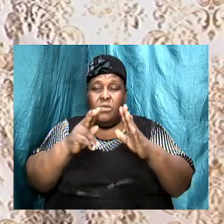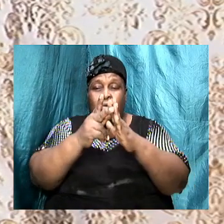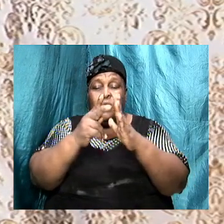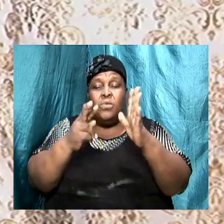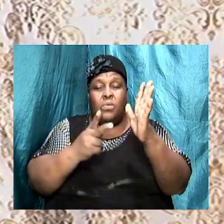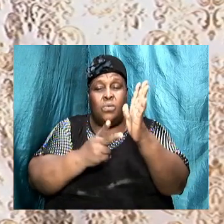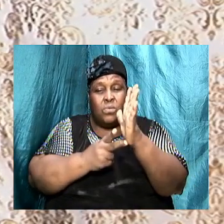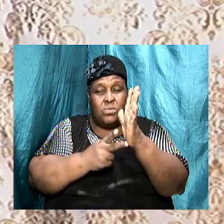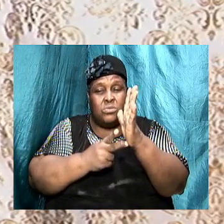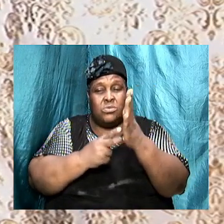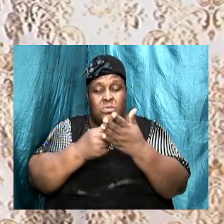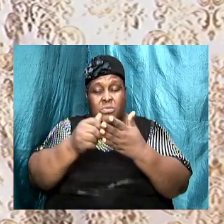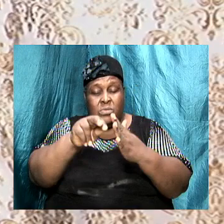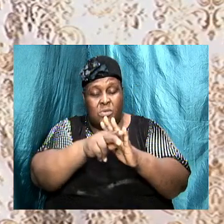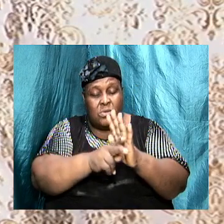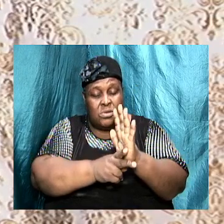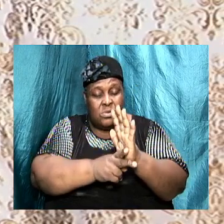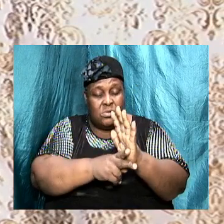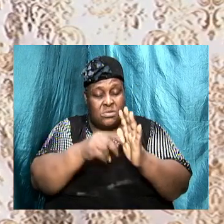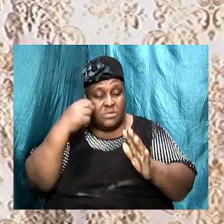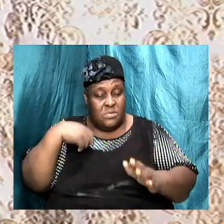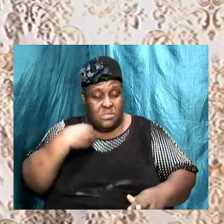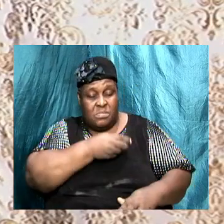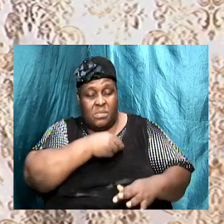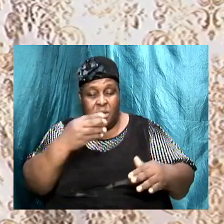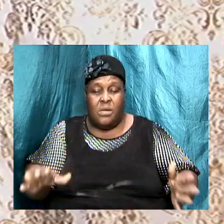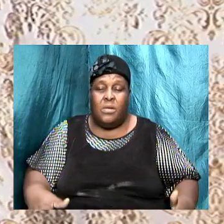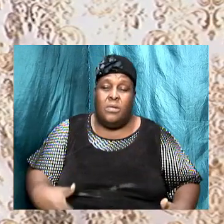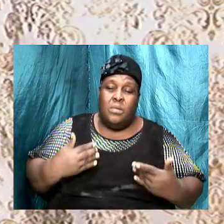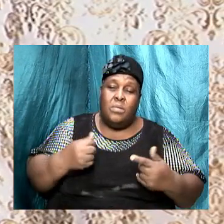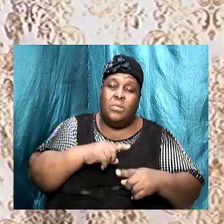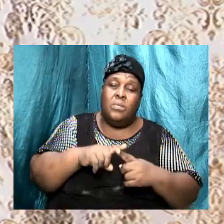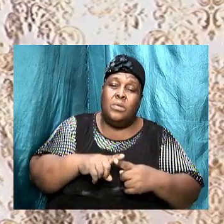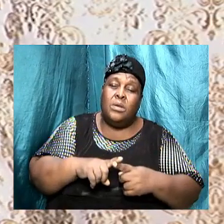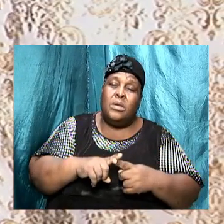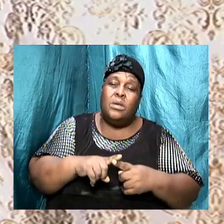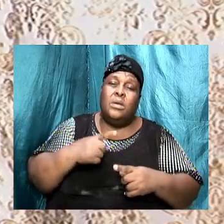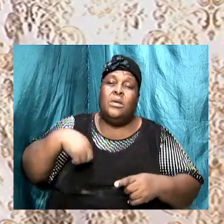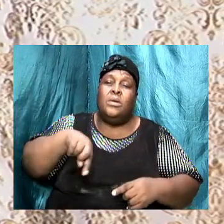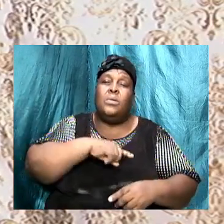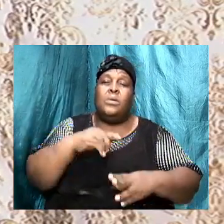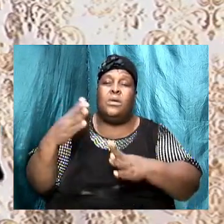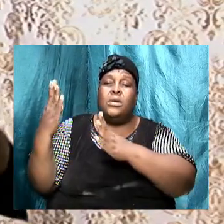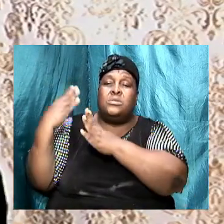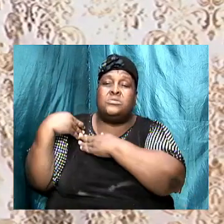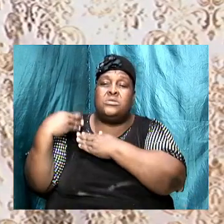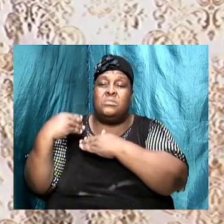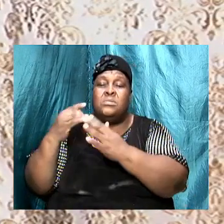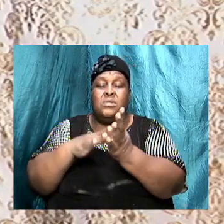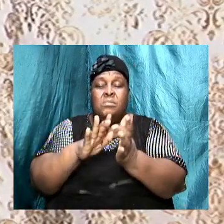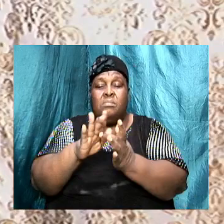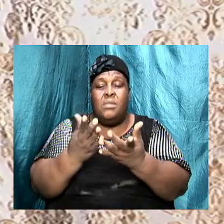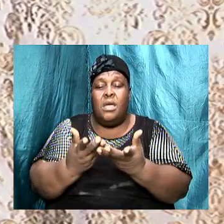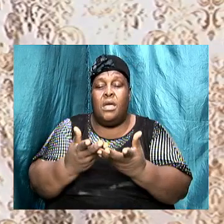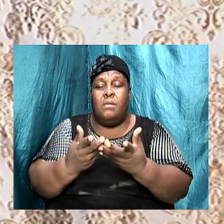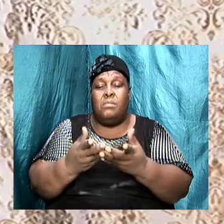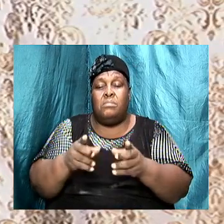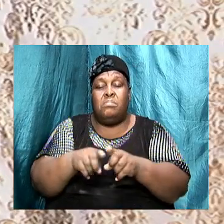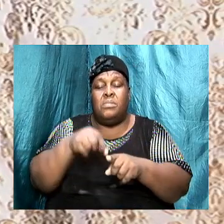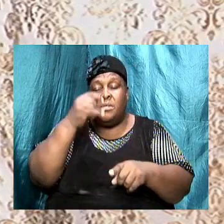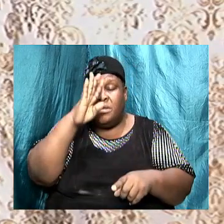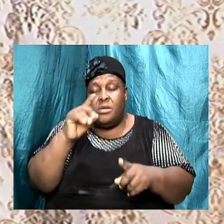holiness for our lives. When we accept the Bible as God's word to us,